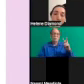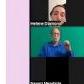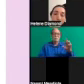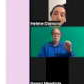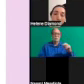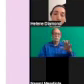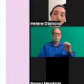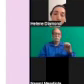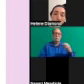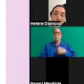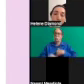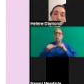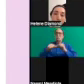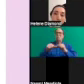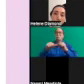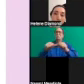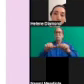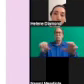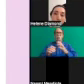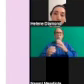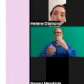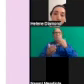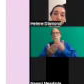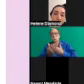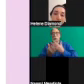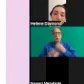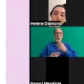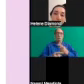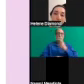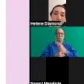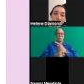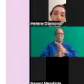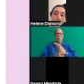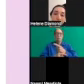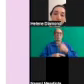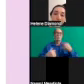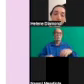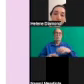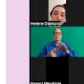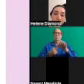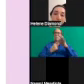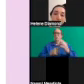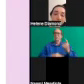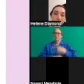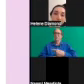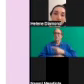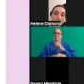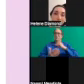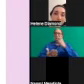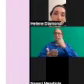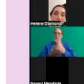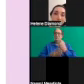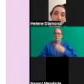to do what's good and what's right. But this was a very special day. This graduation day.